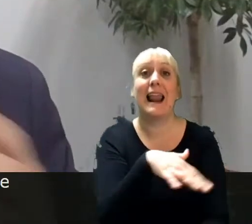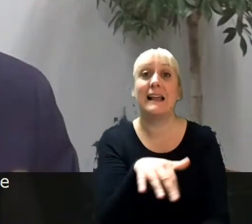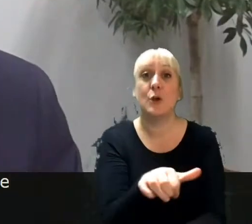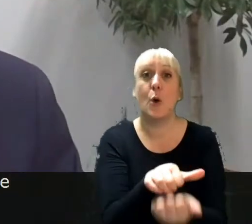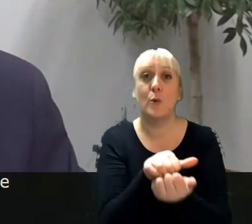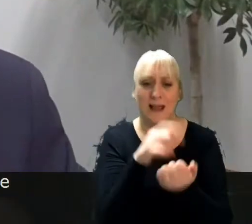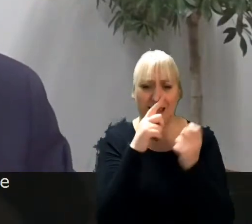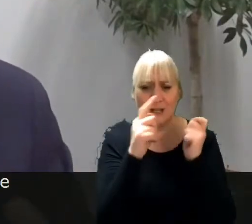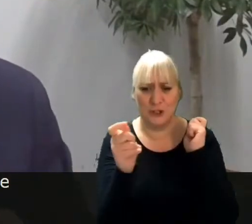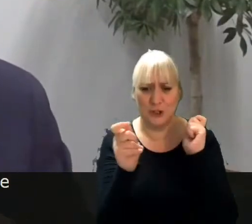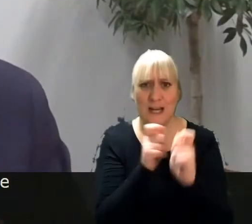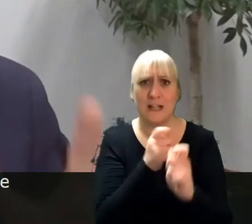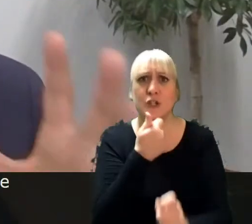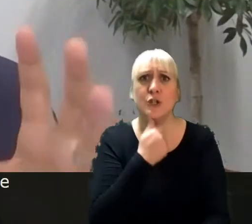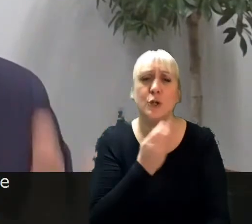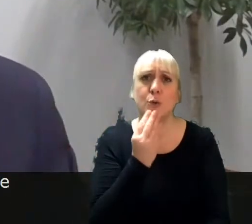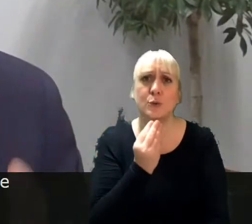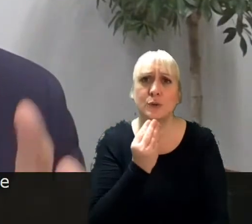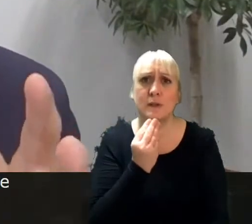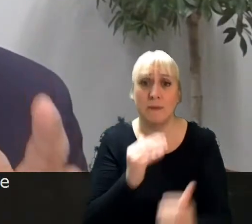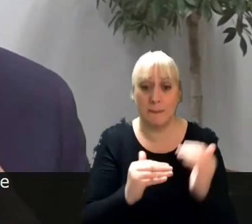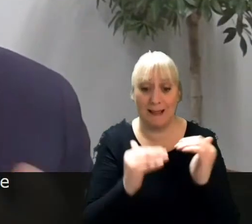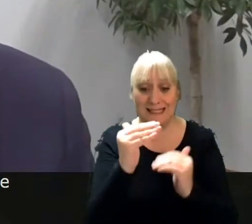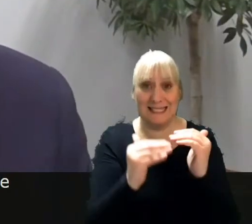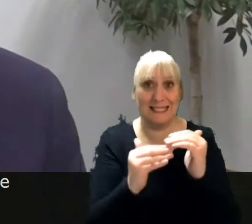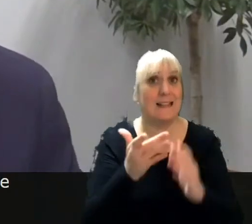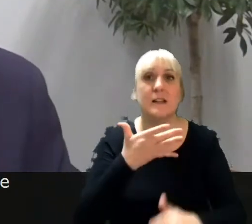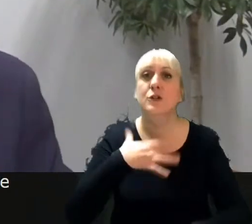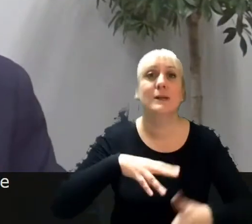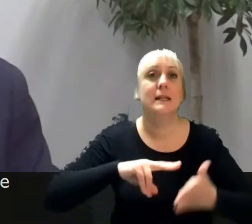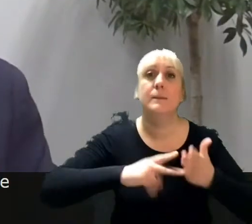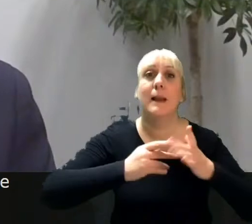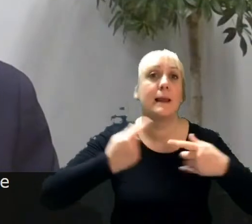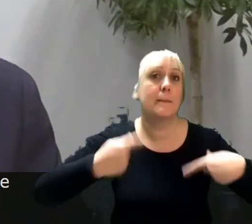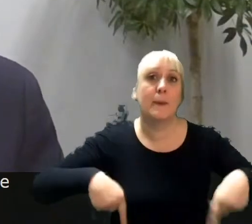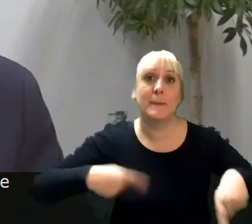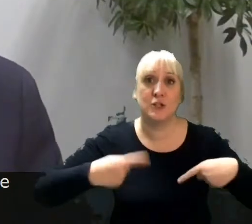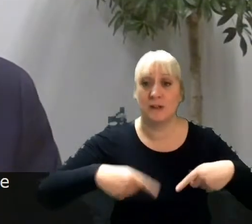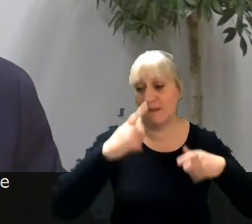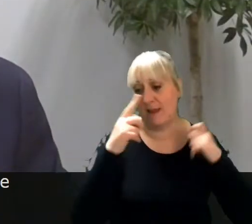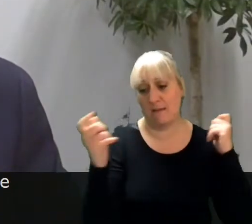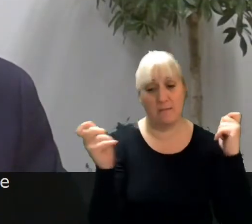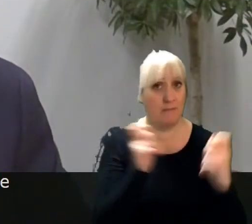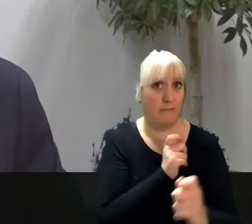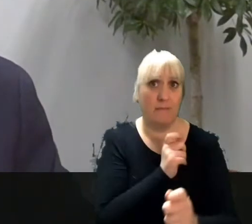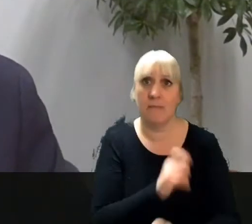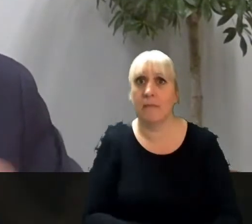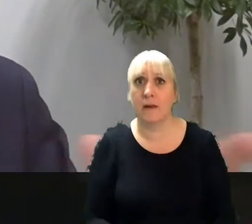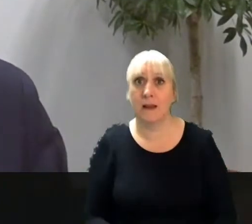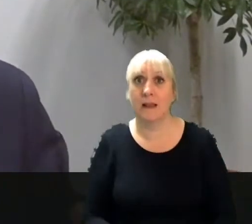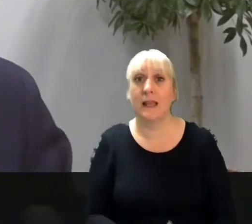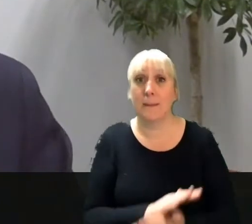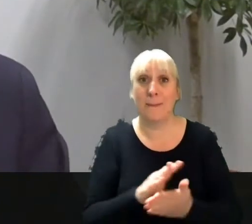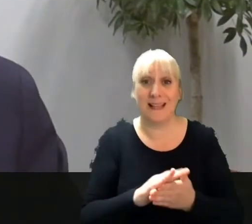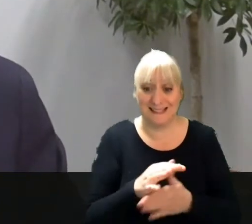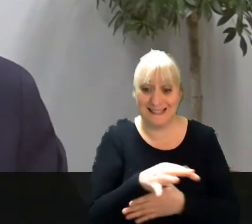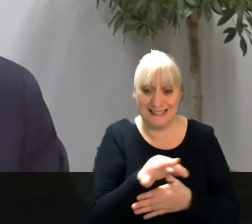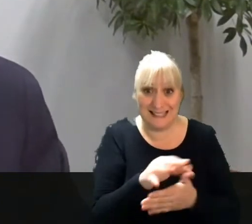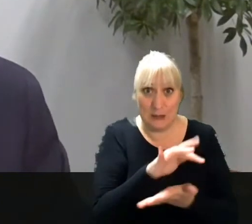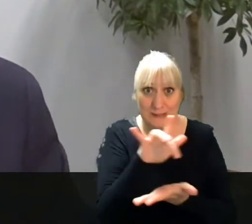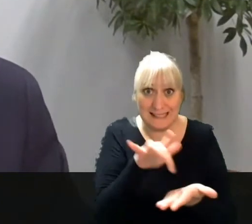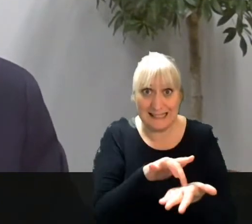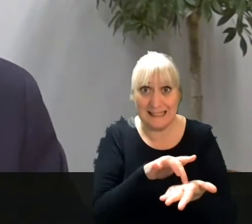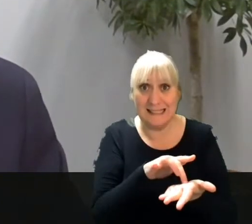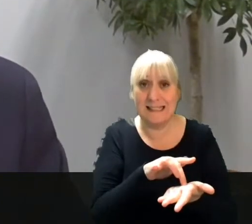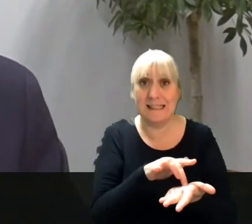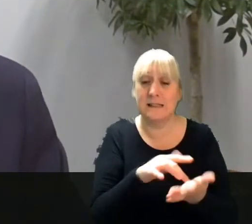of that building without the need for planning permission, which could mean town centres and high streets across London, the